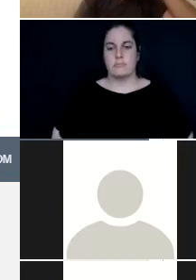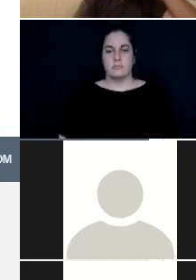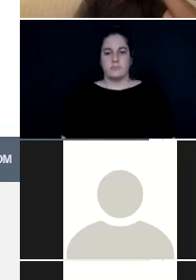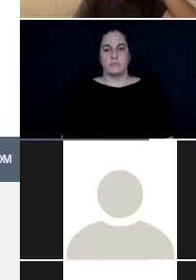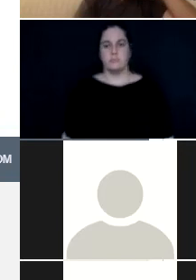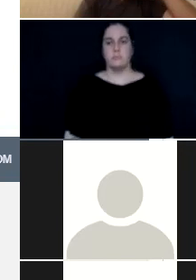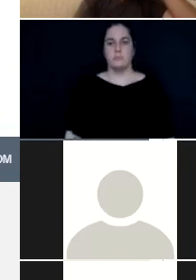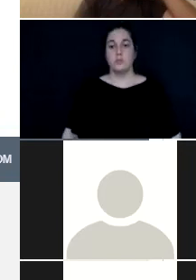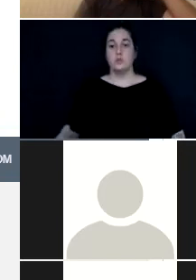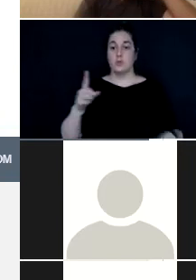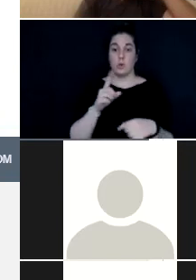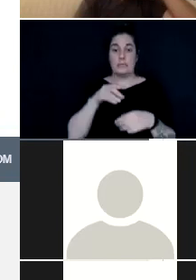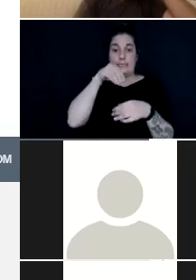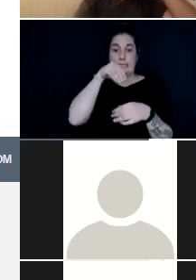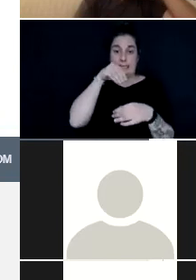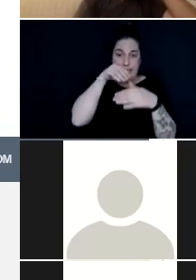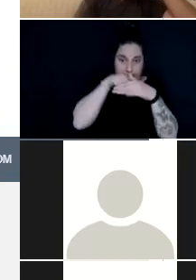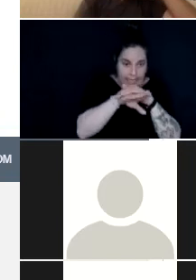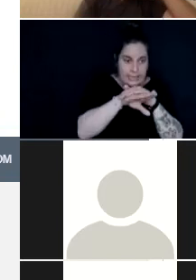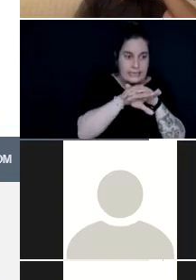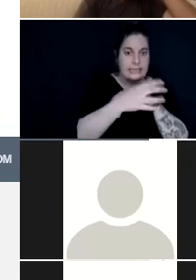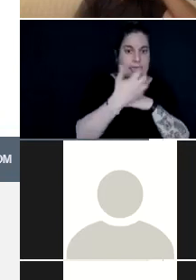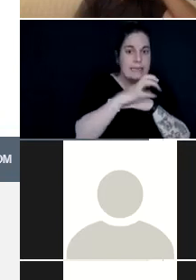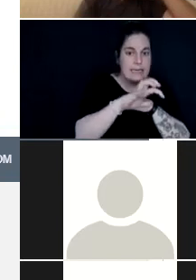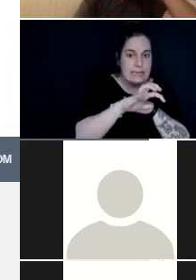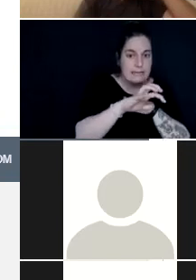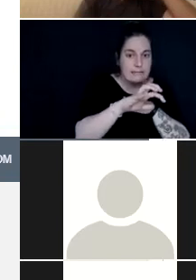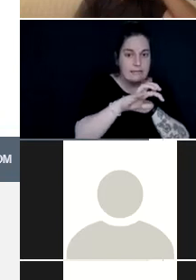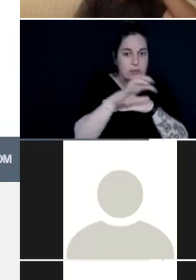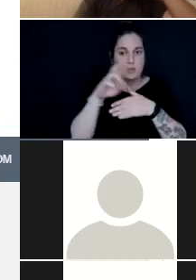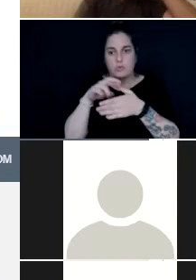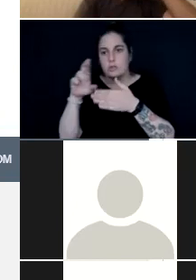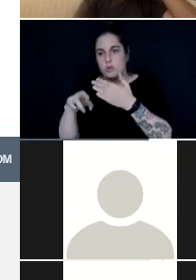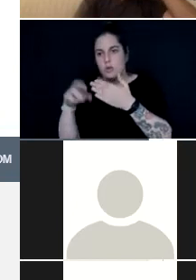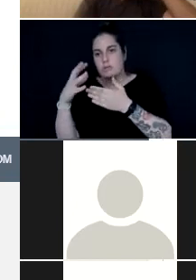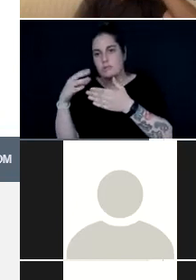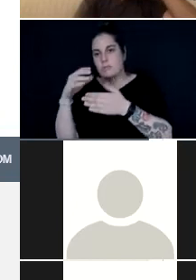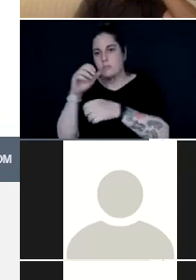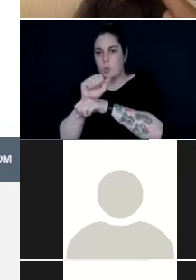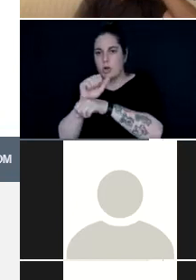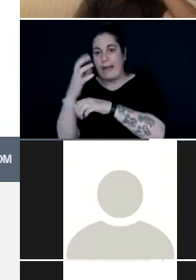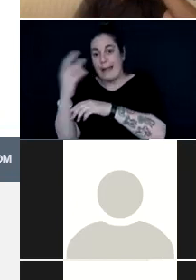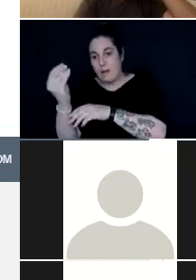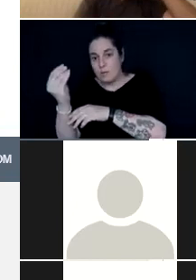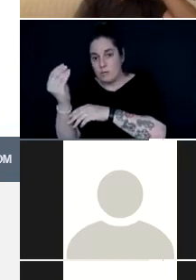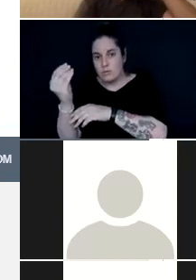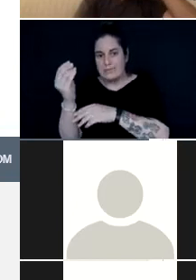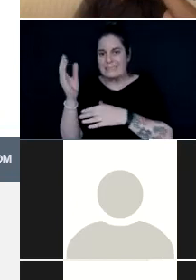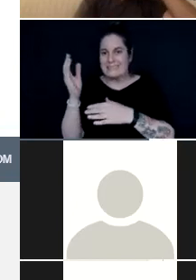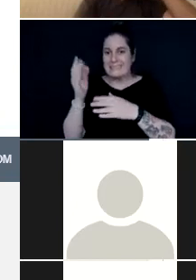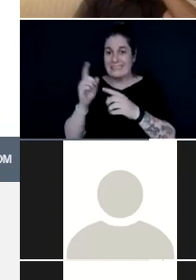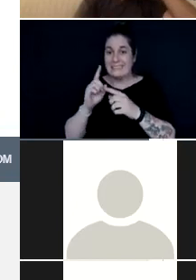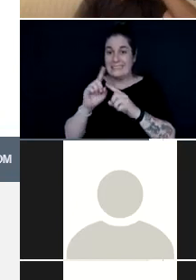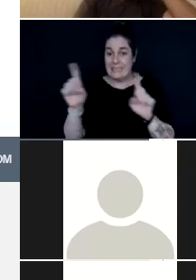in heat Q, you get out work W. The difference between the two